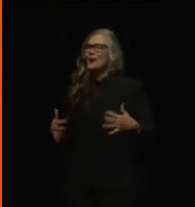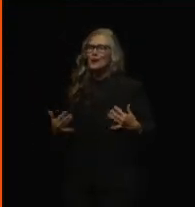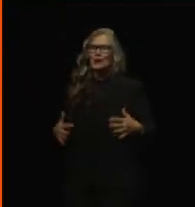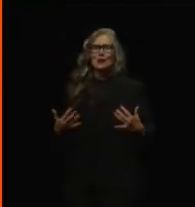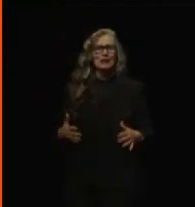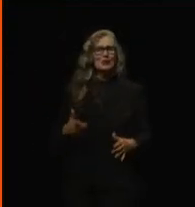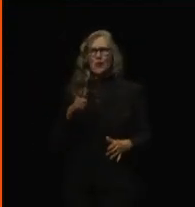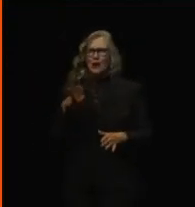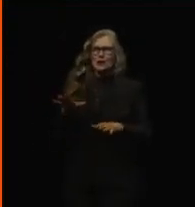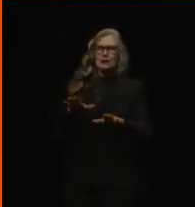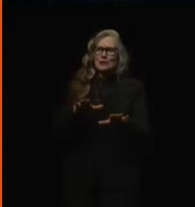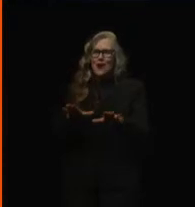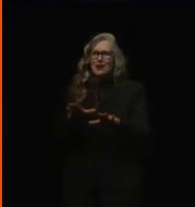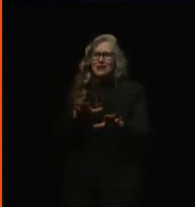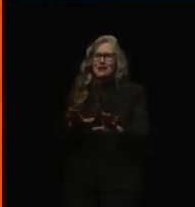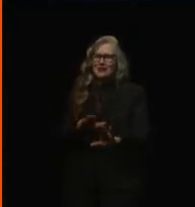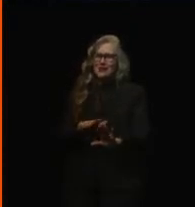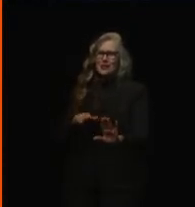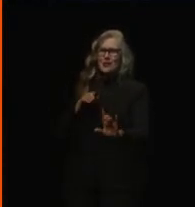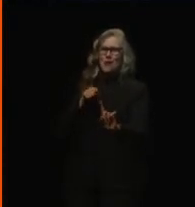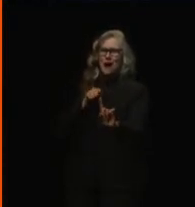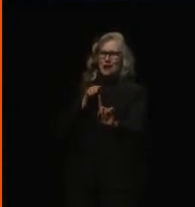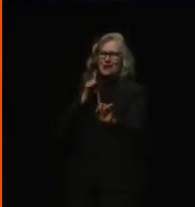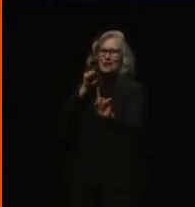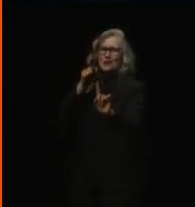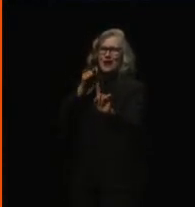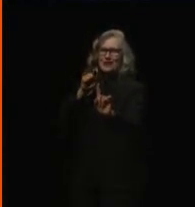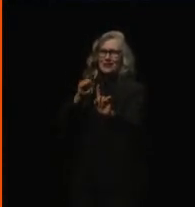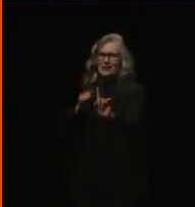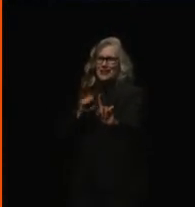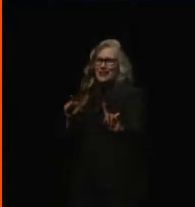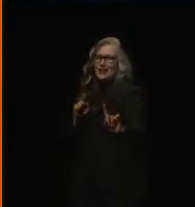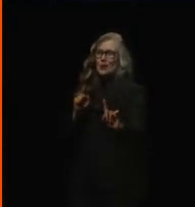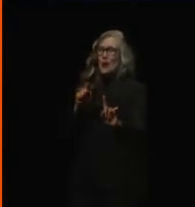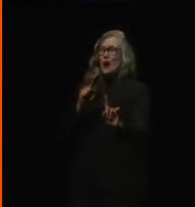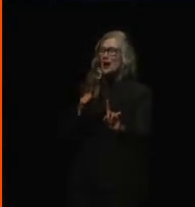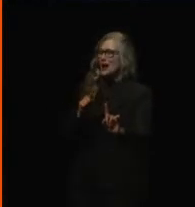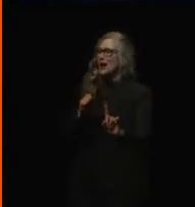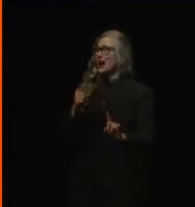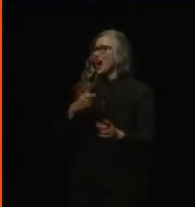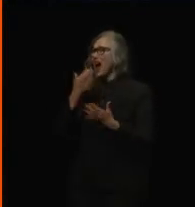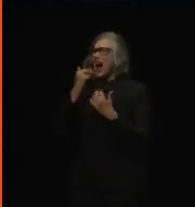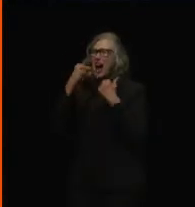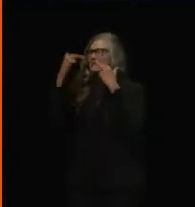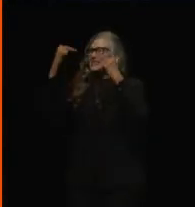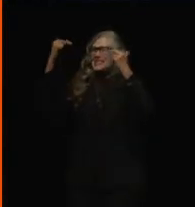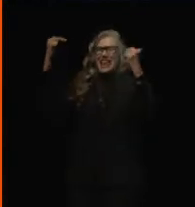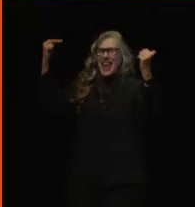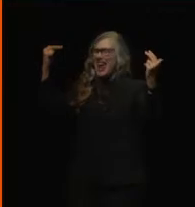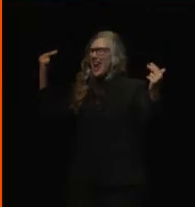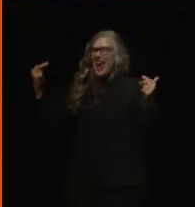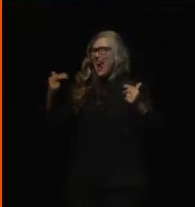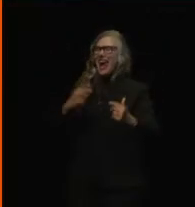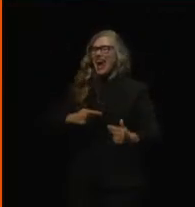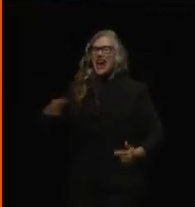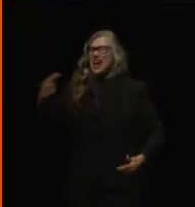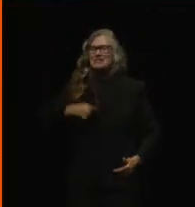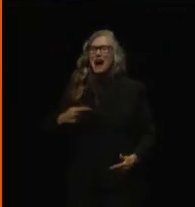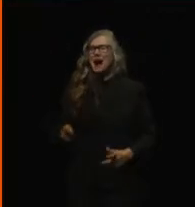Whoa, you better walk. Come on and walk. Well, I'm singing it out with my mind.